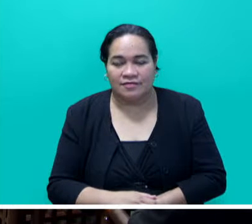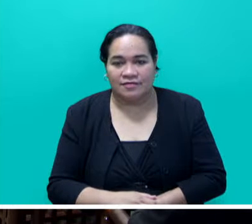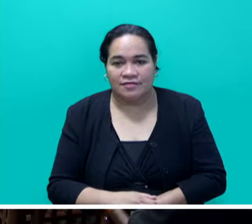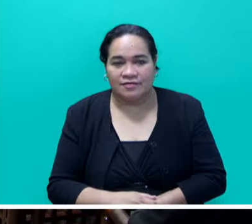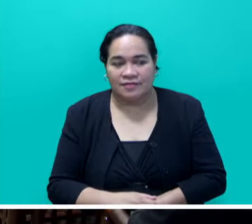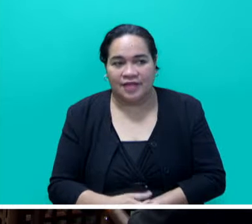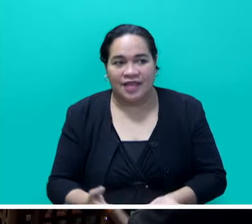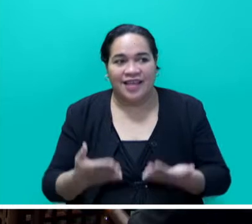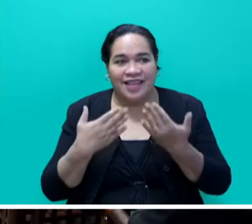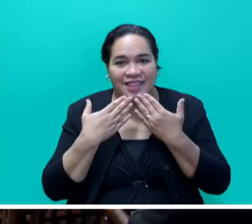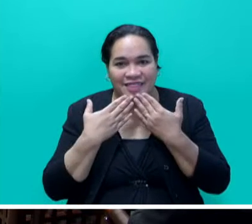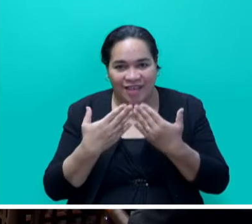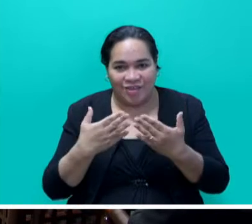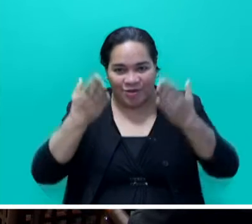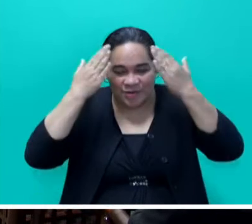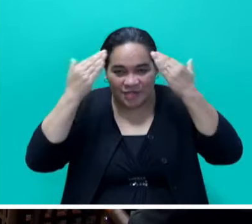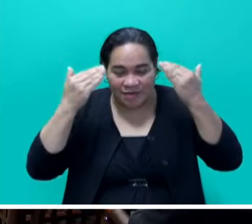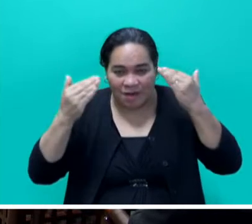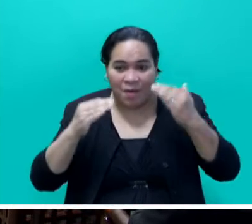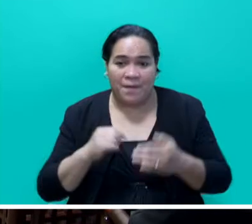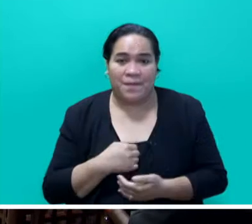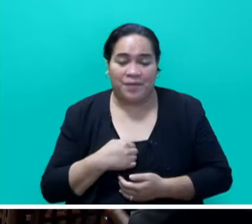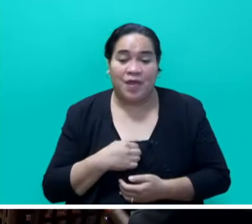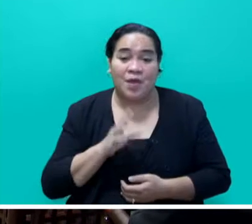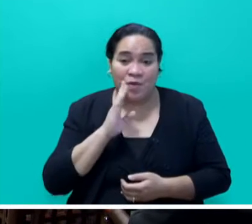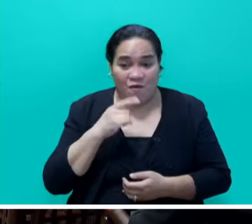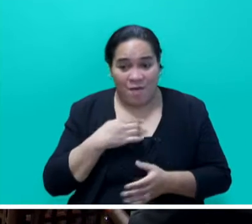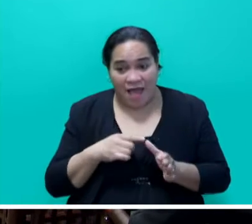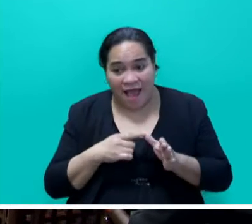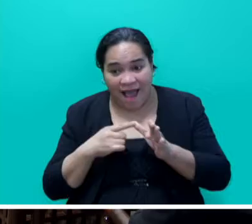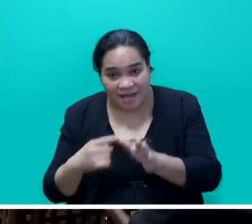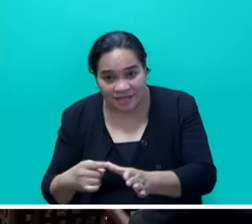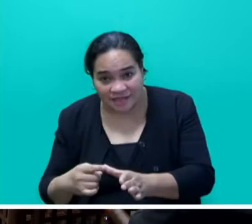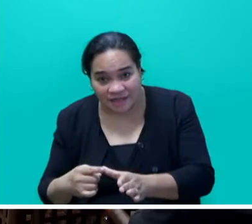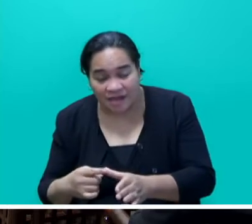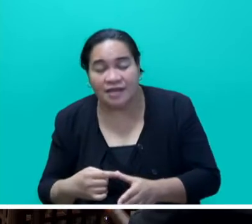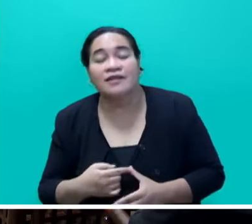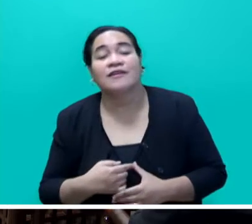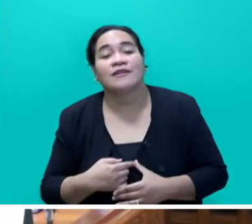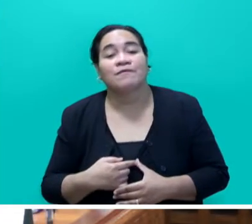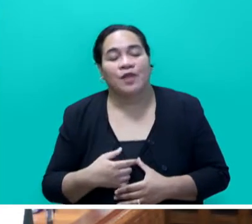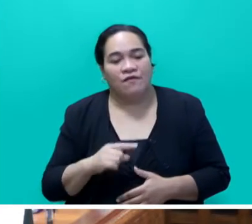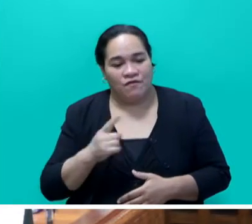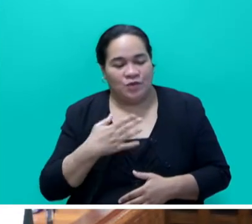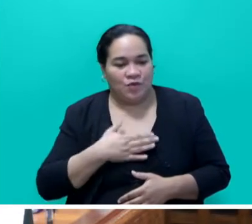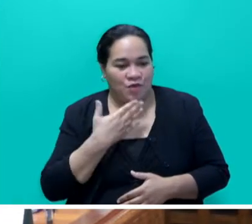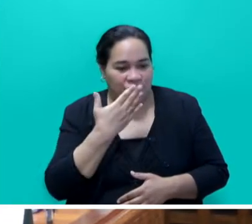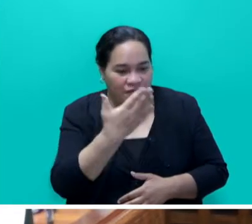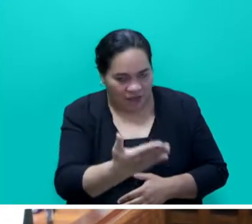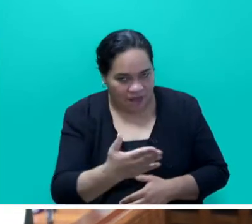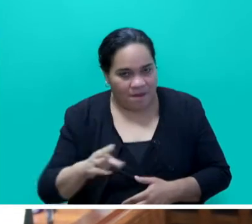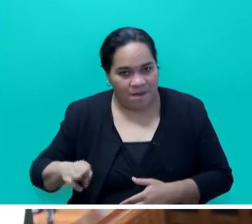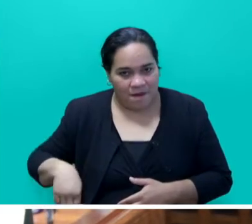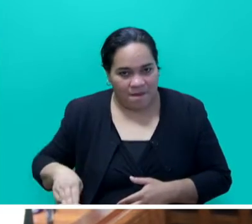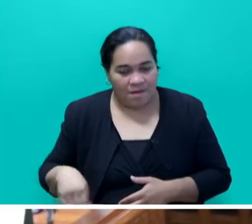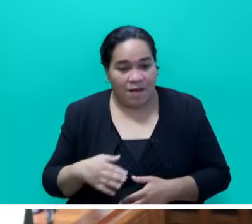Thank you, Mr. Speaker, sir. Mr. Speaker, before answering the question, and first I thank the Honourable Member, but may I